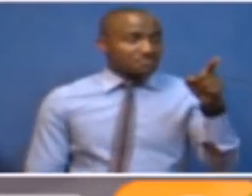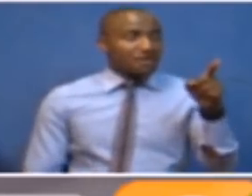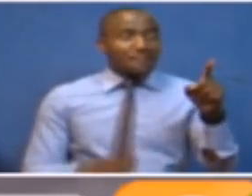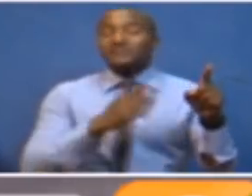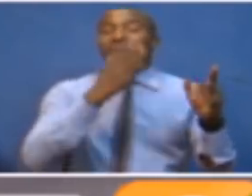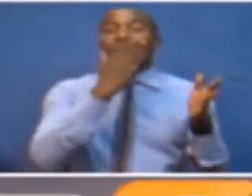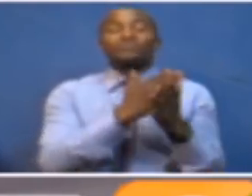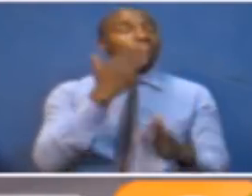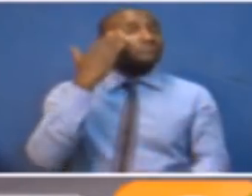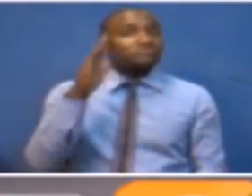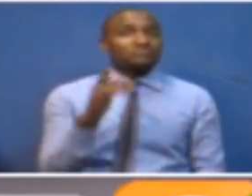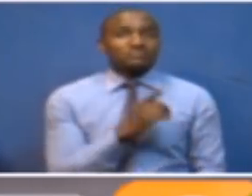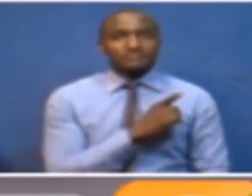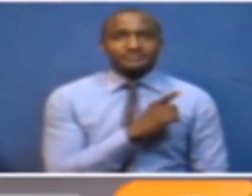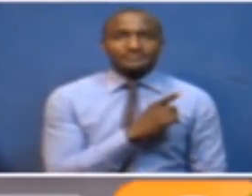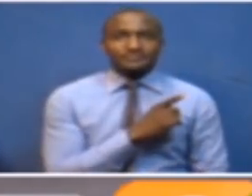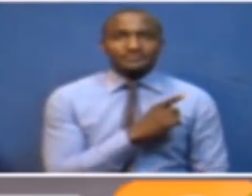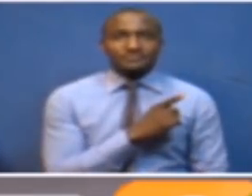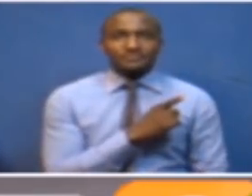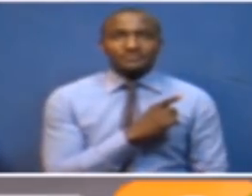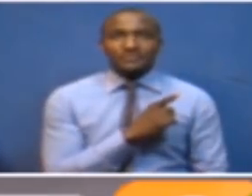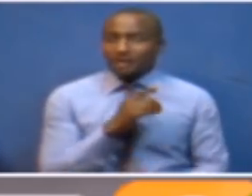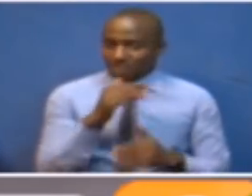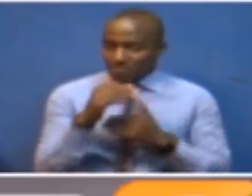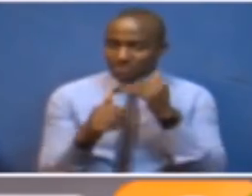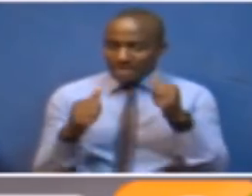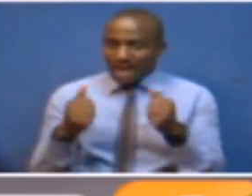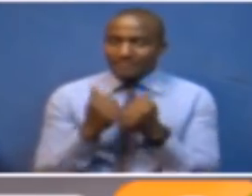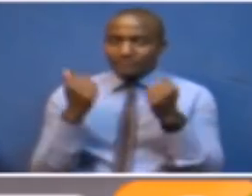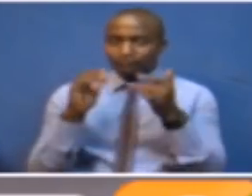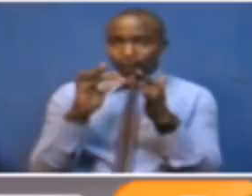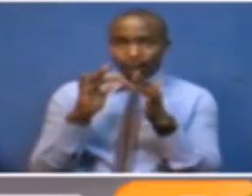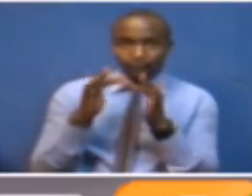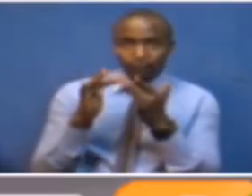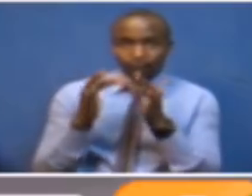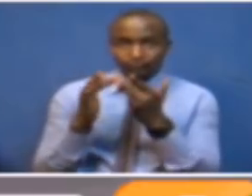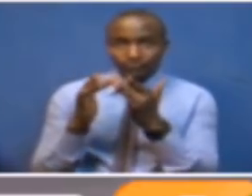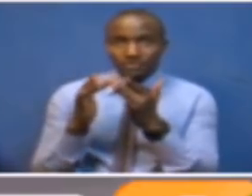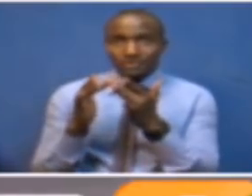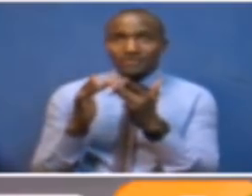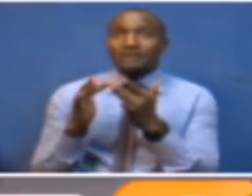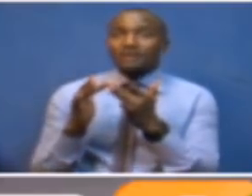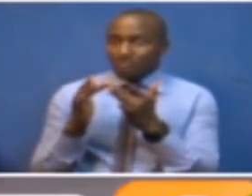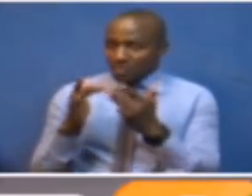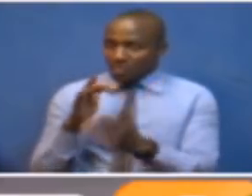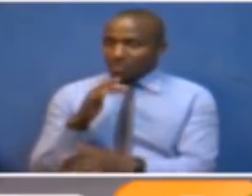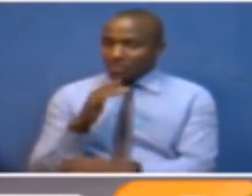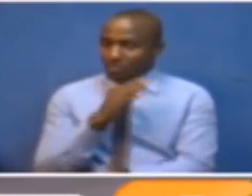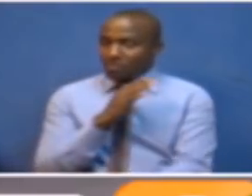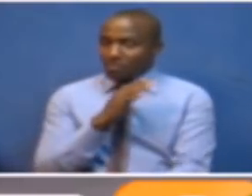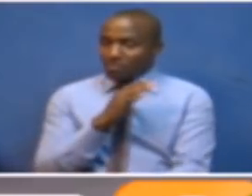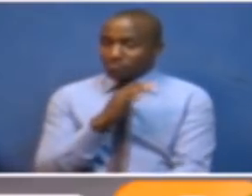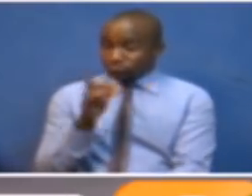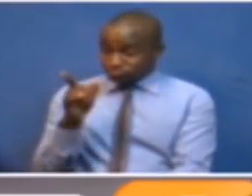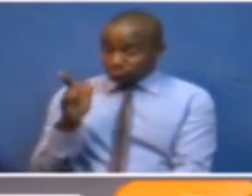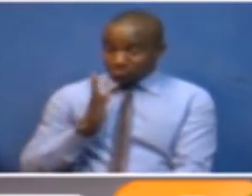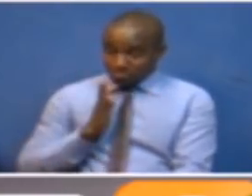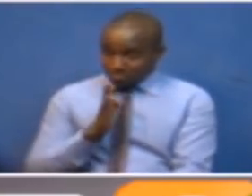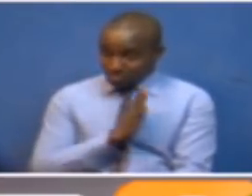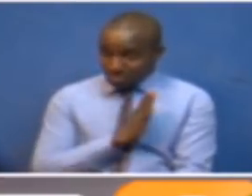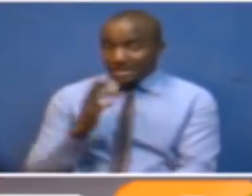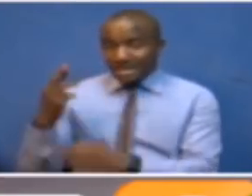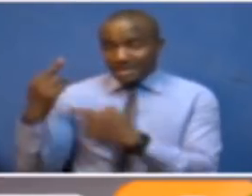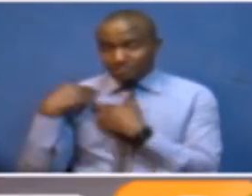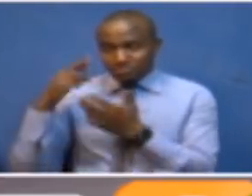really isn't. So this is a process that happens online. They will check with the Engineers Board of Kenya, with the Board of Registration of Architects